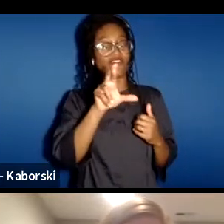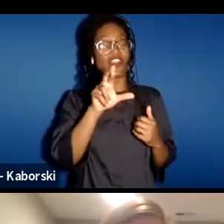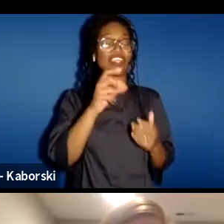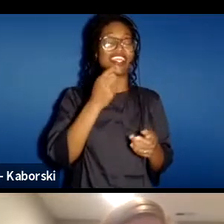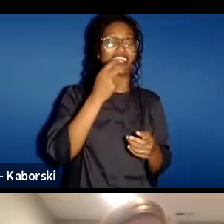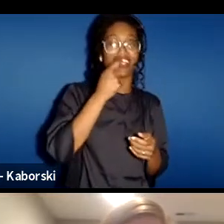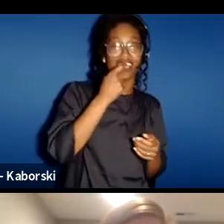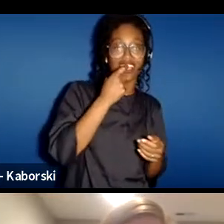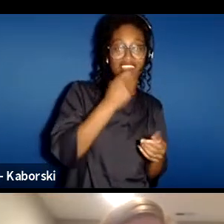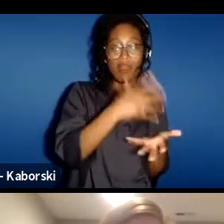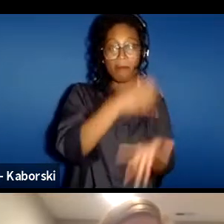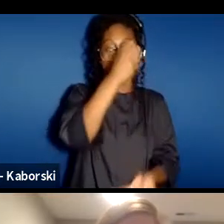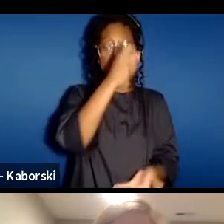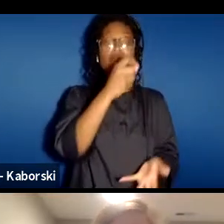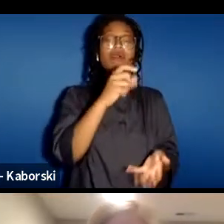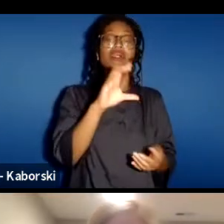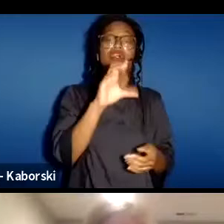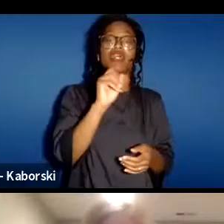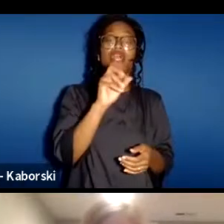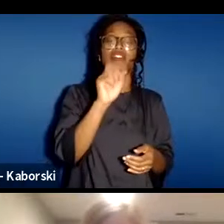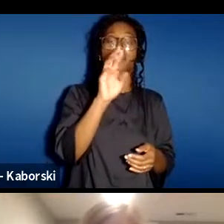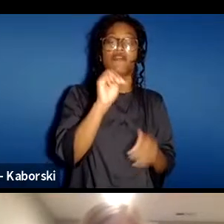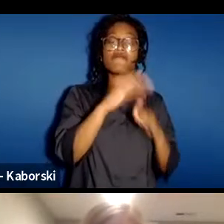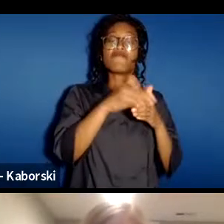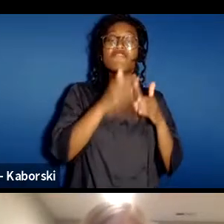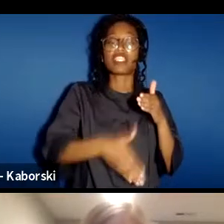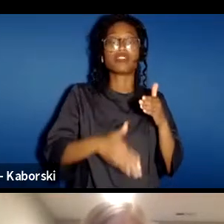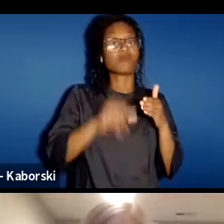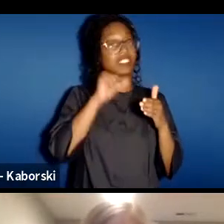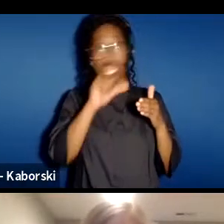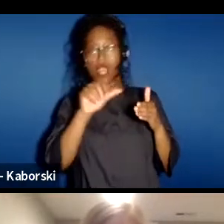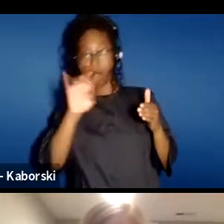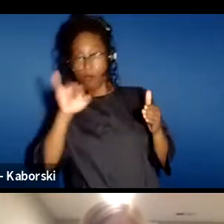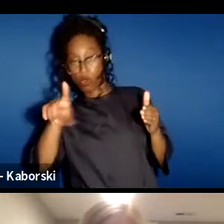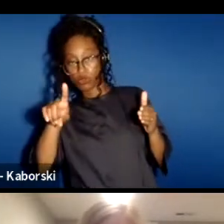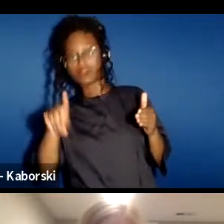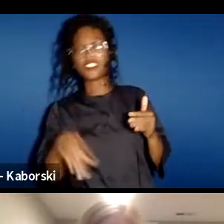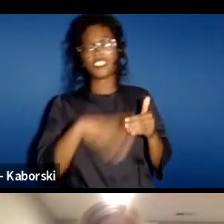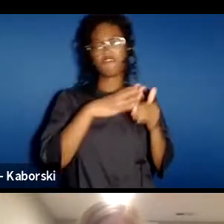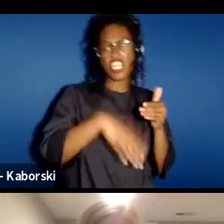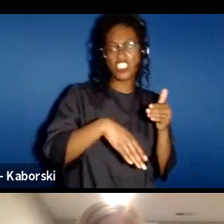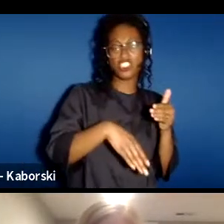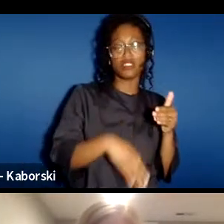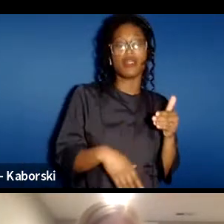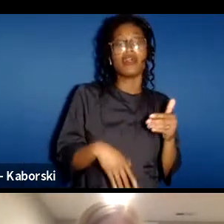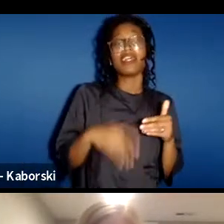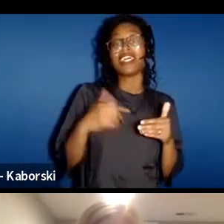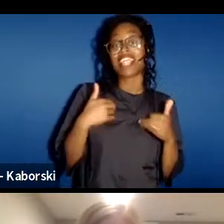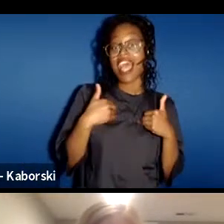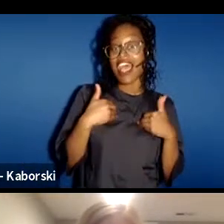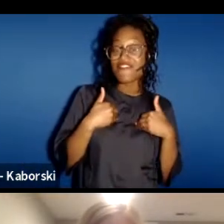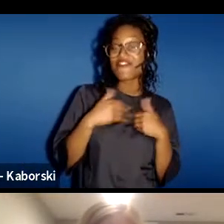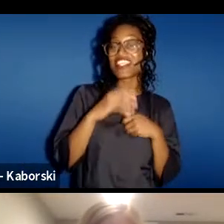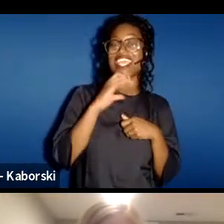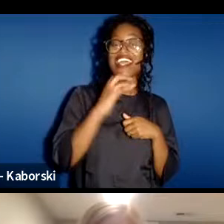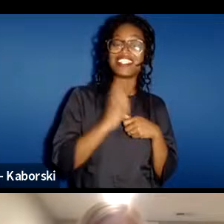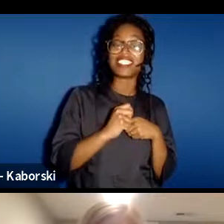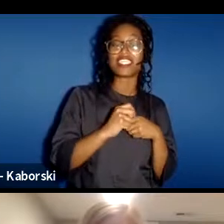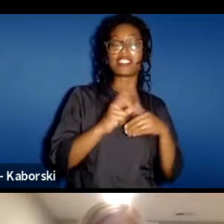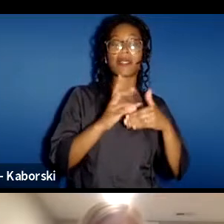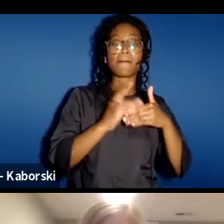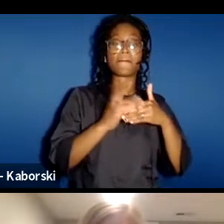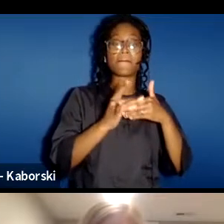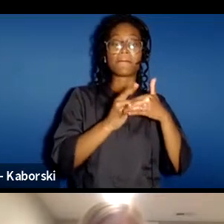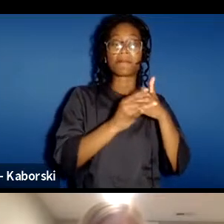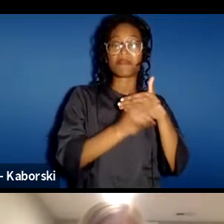custom finished and things like that, but it wasn't a custom mold. It's got antique elements, including an embossment of bottled in bond, along